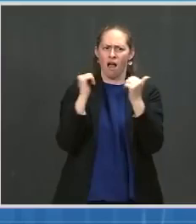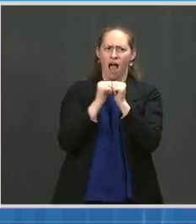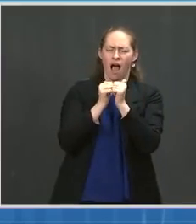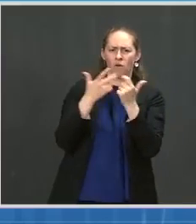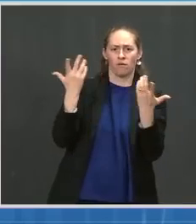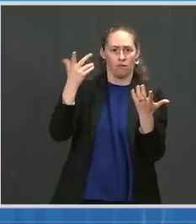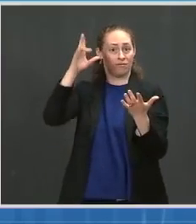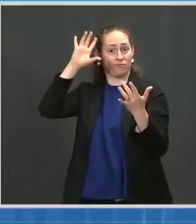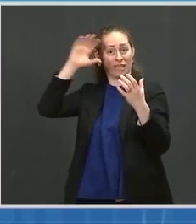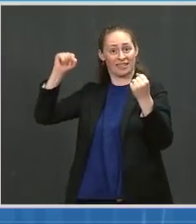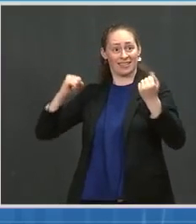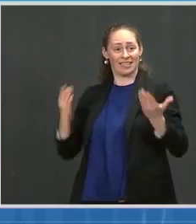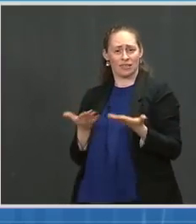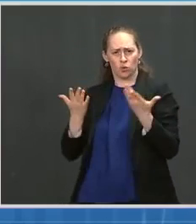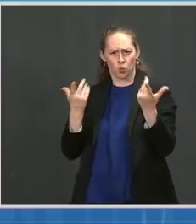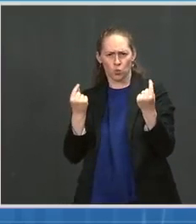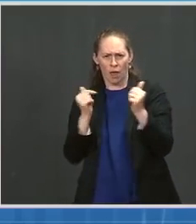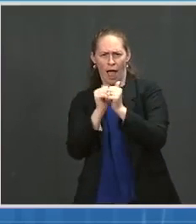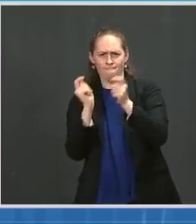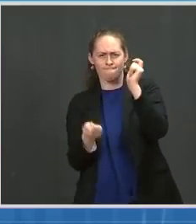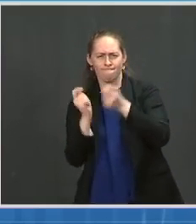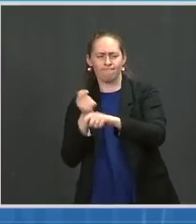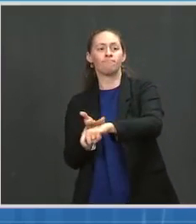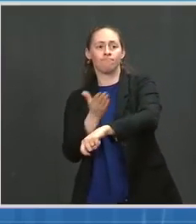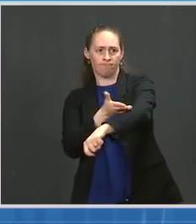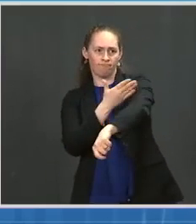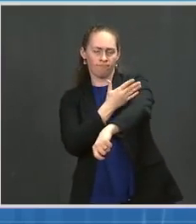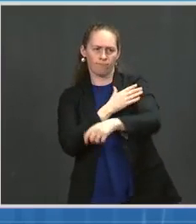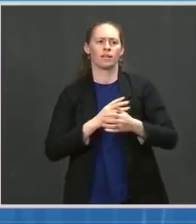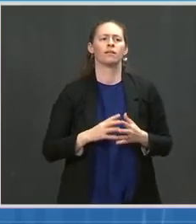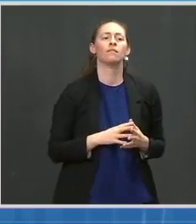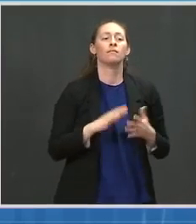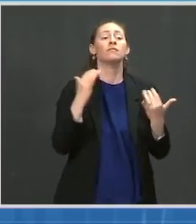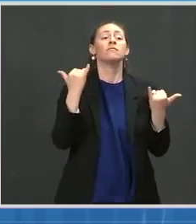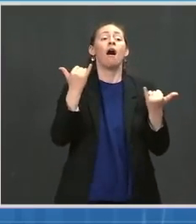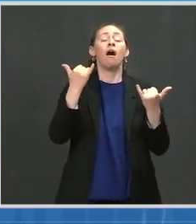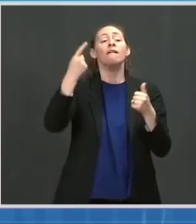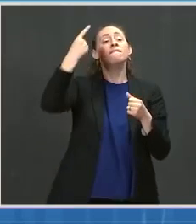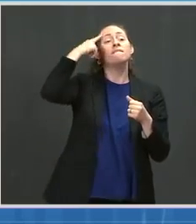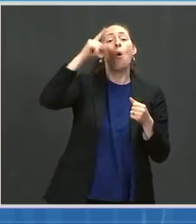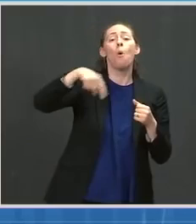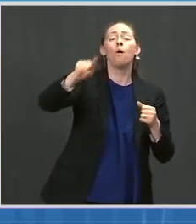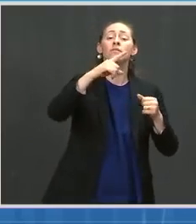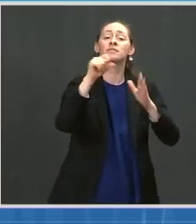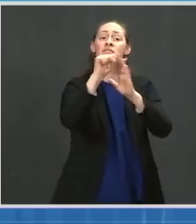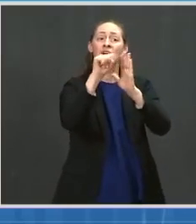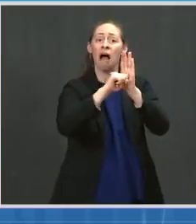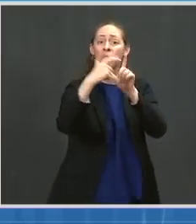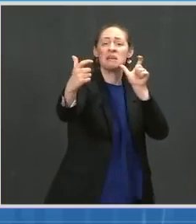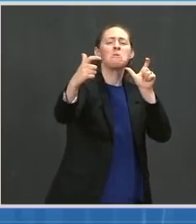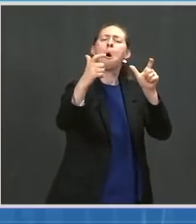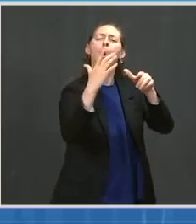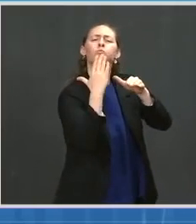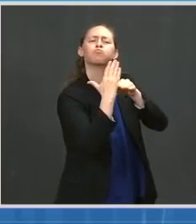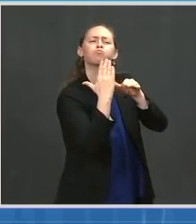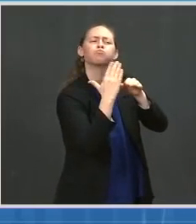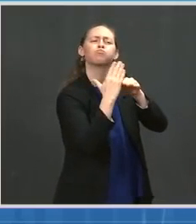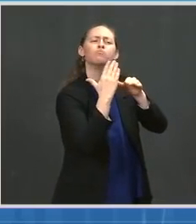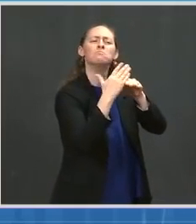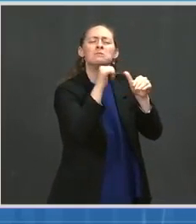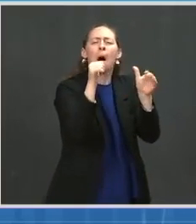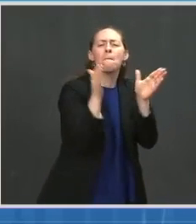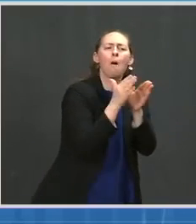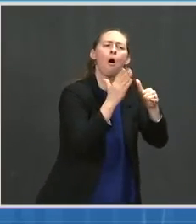office. For a medium-sized state, this translates to hundreds of thousands of additional